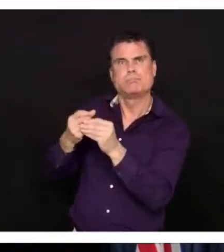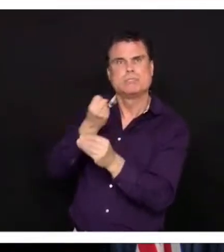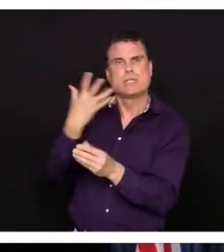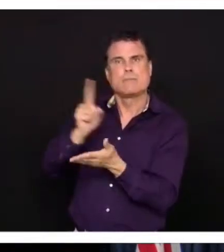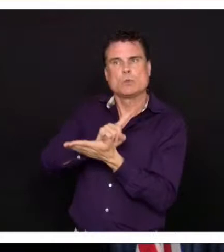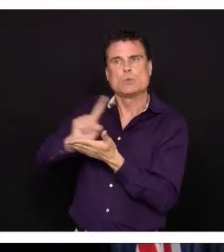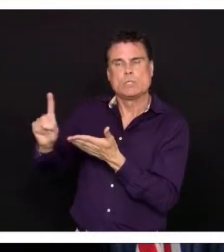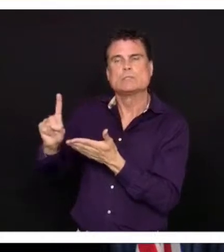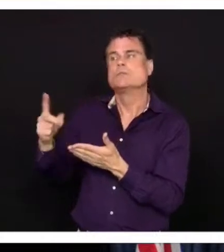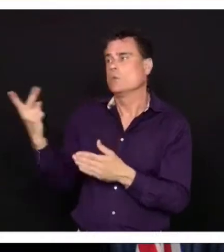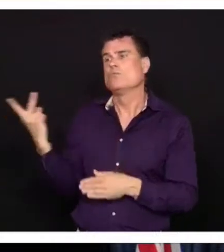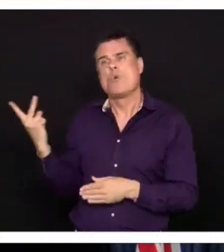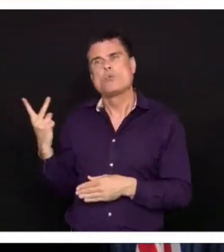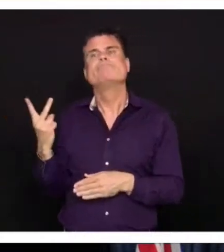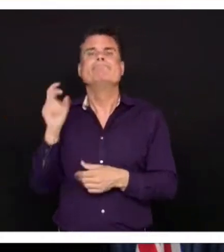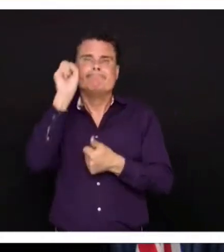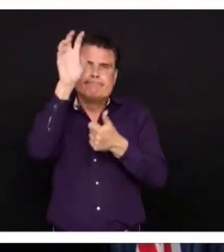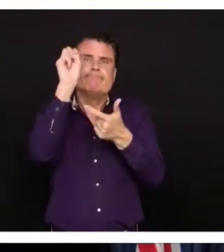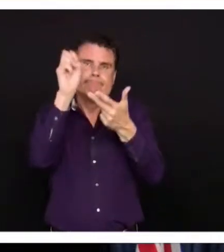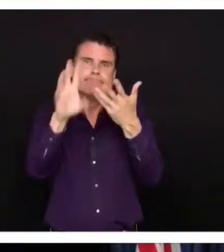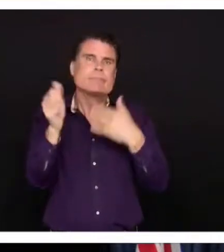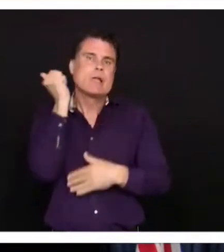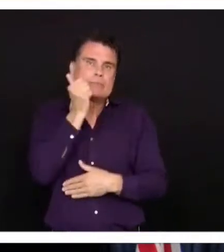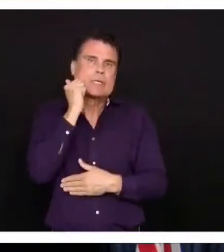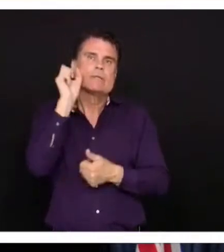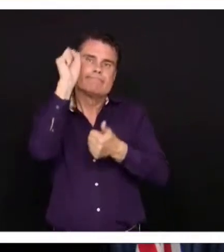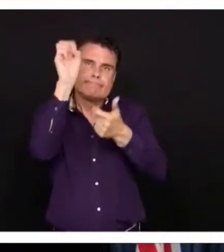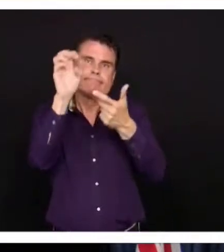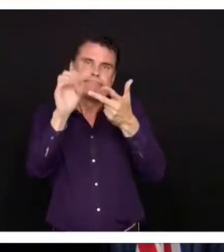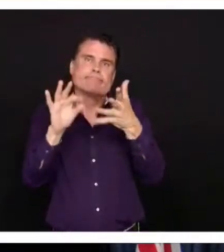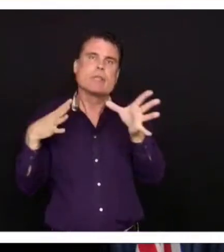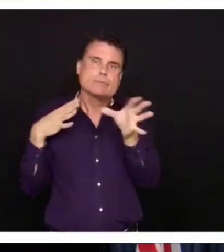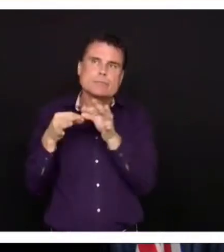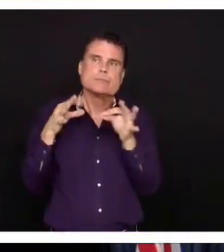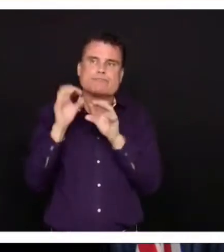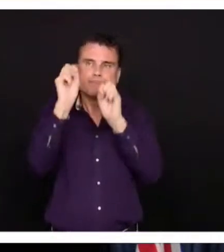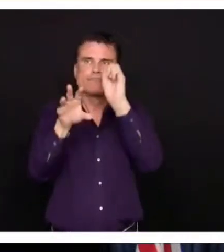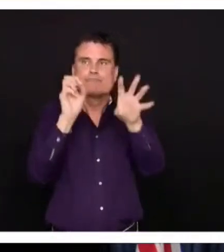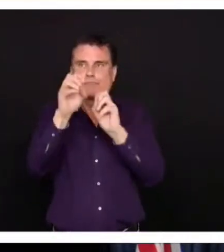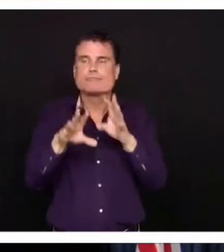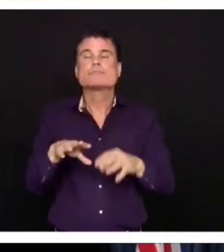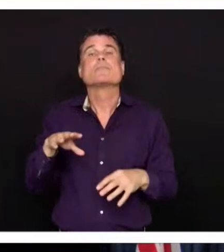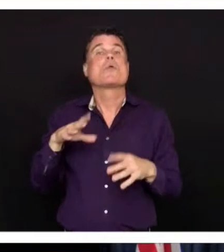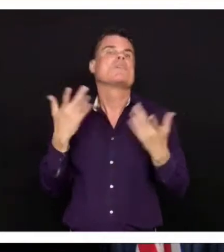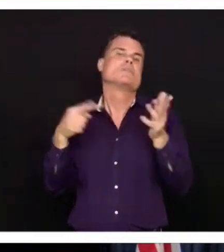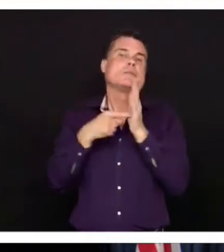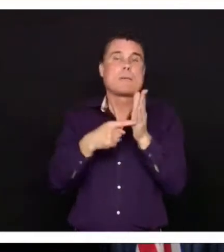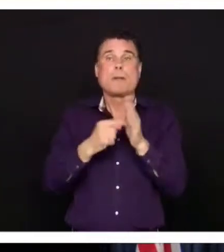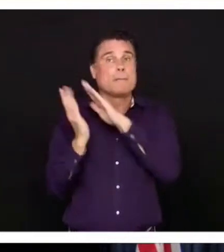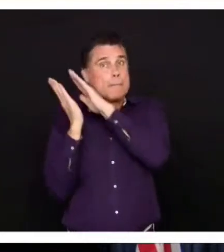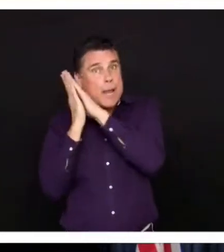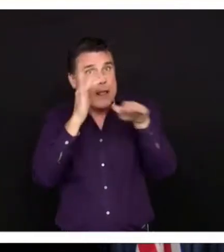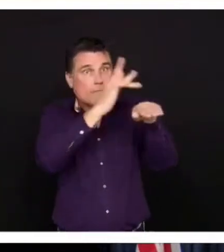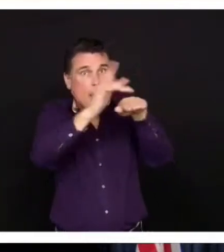across BC for ill and critically ill patients. They've created capacity through decanting patients, finding